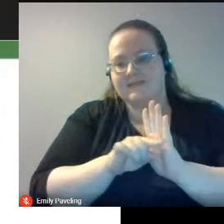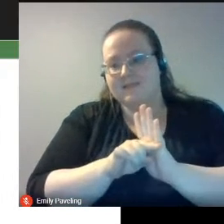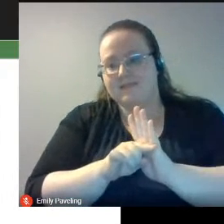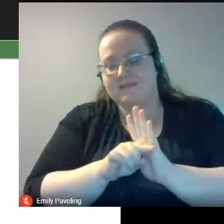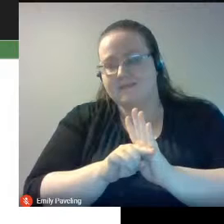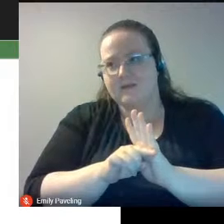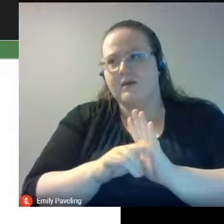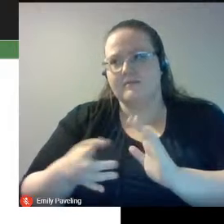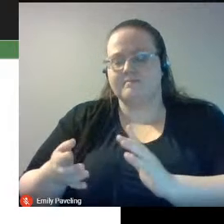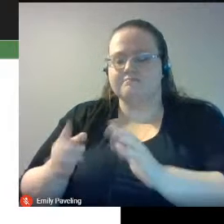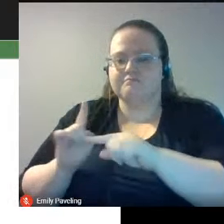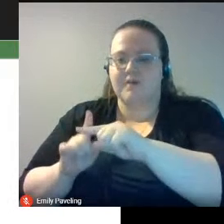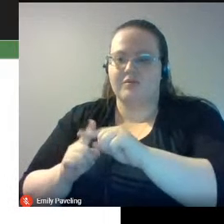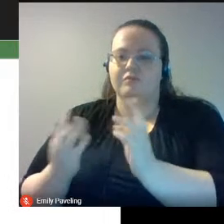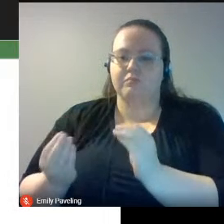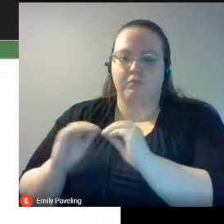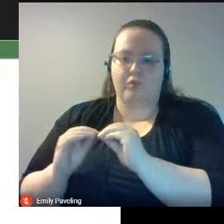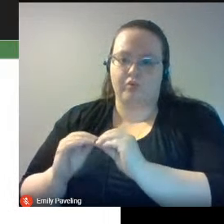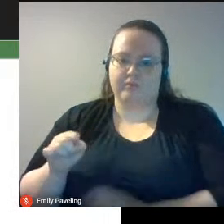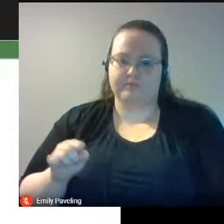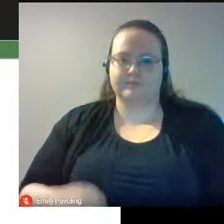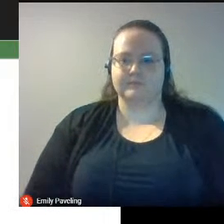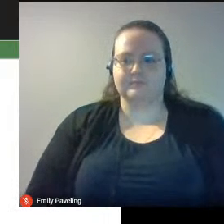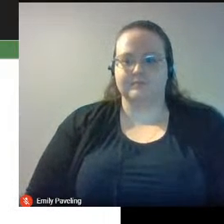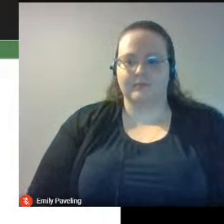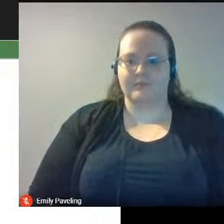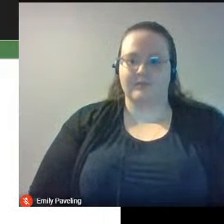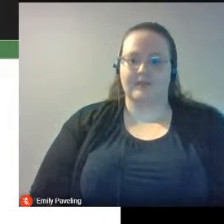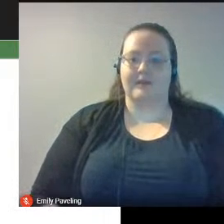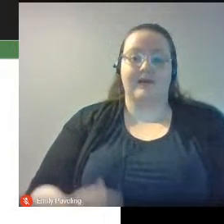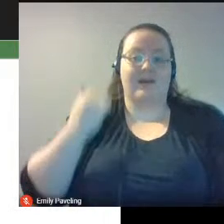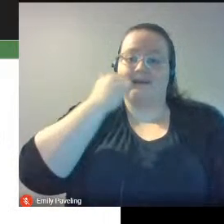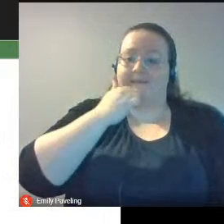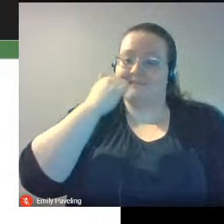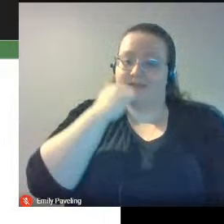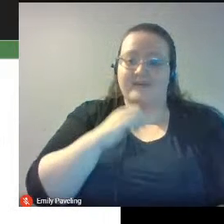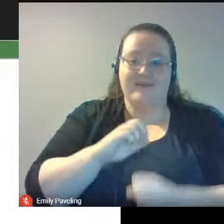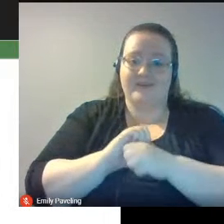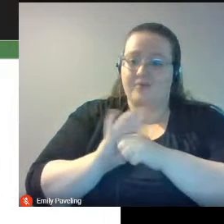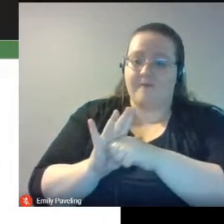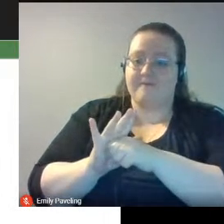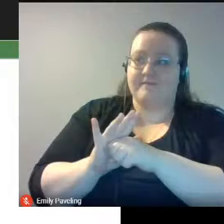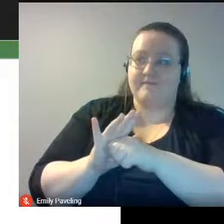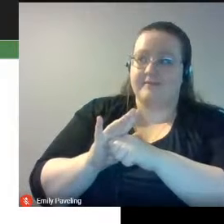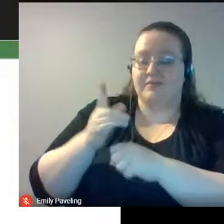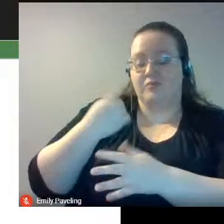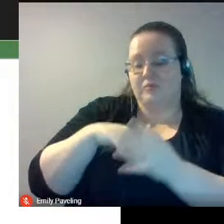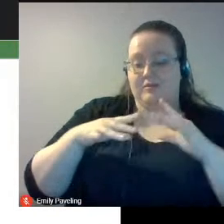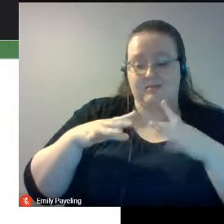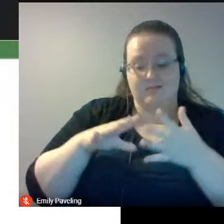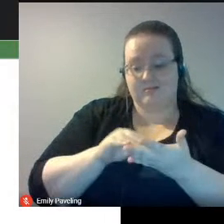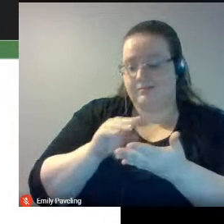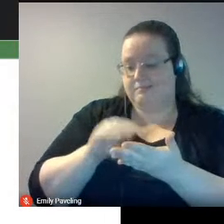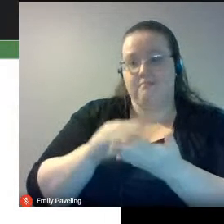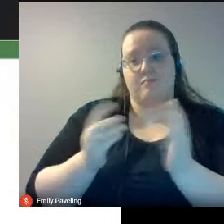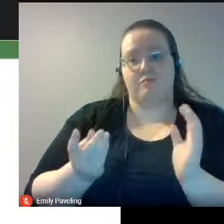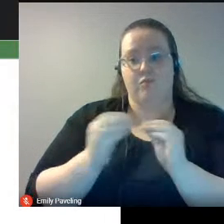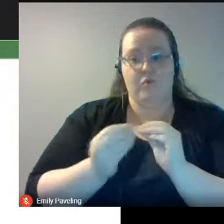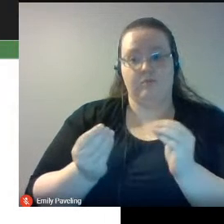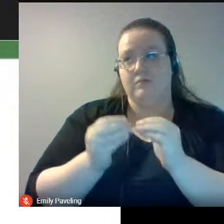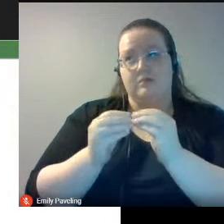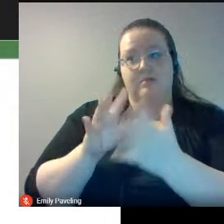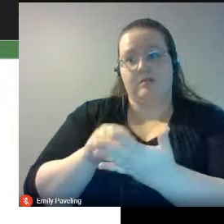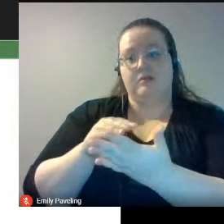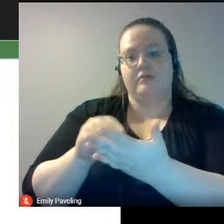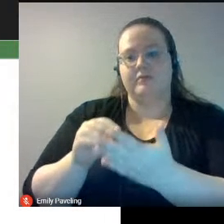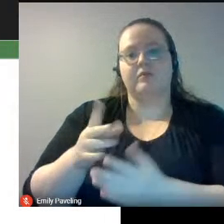While we're still learning a lot about COVID-19 on a day-by-day basis, what we do know so far is that children